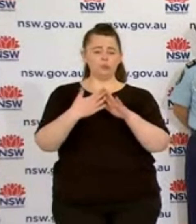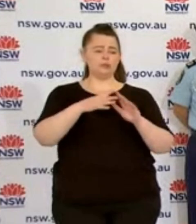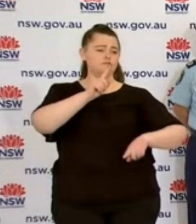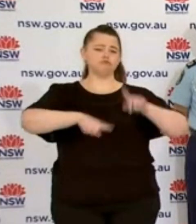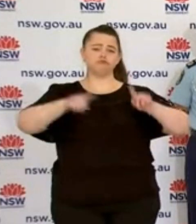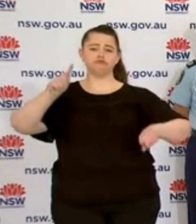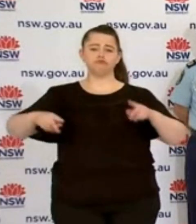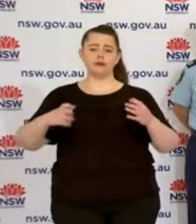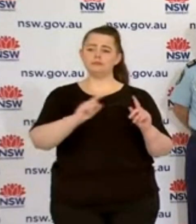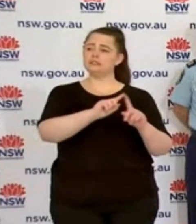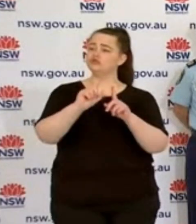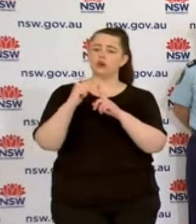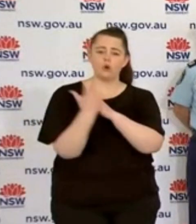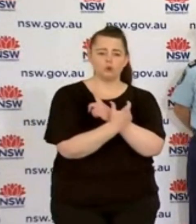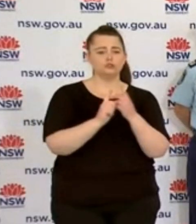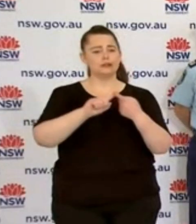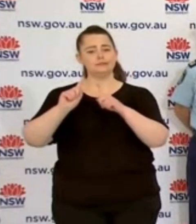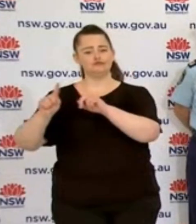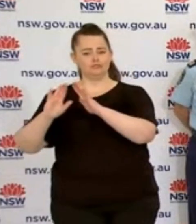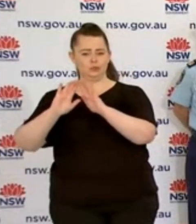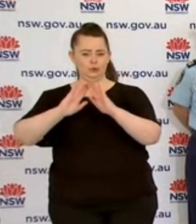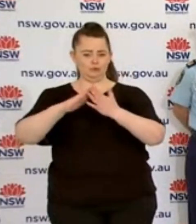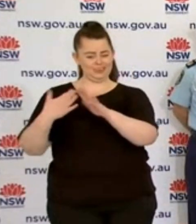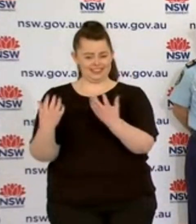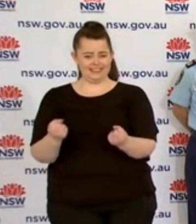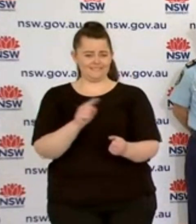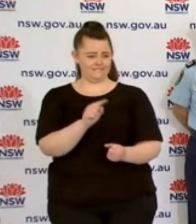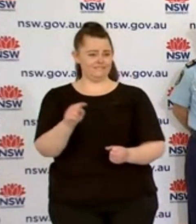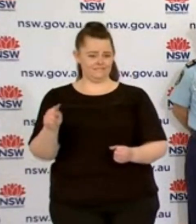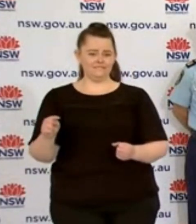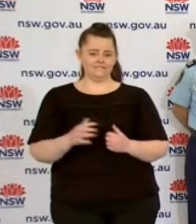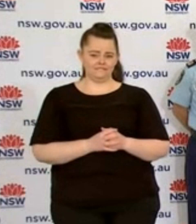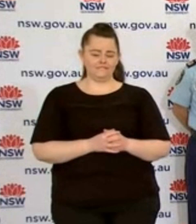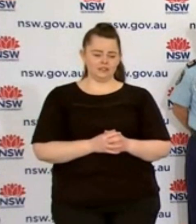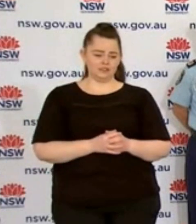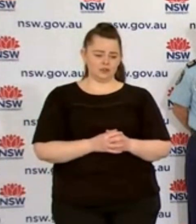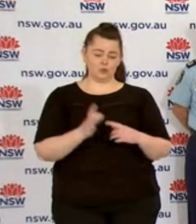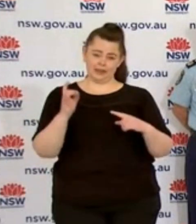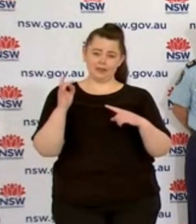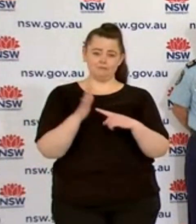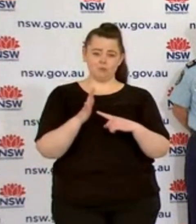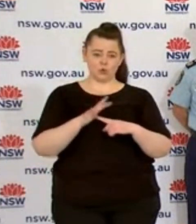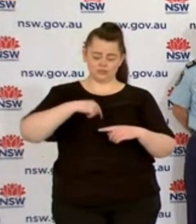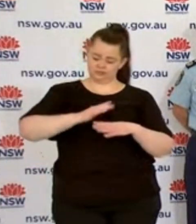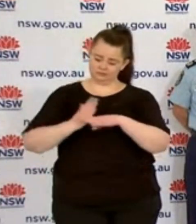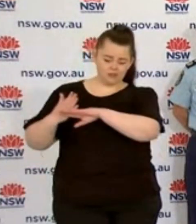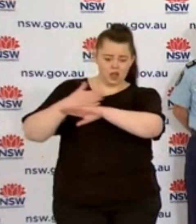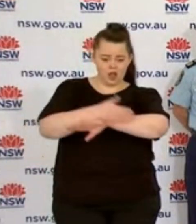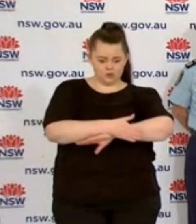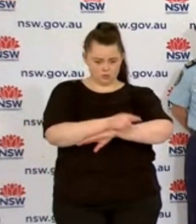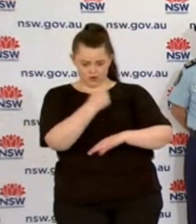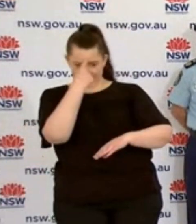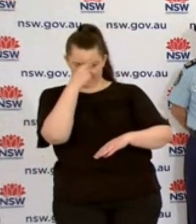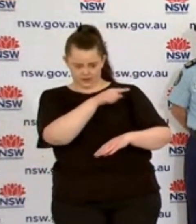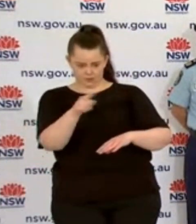New South Wales is very different to what we're facing in Western Sydney. Both very critical pieces of work, but both which require targeted strategies.